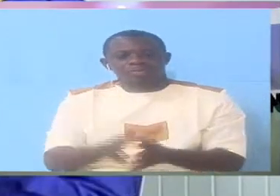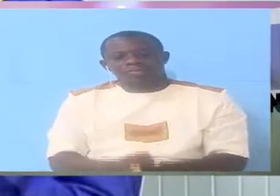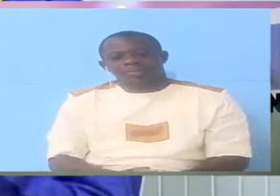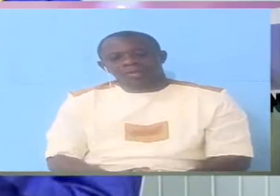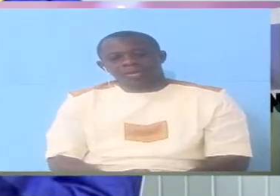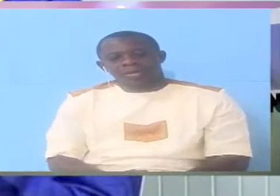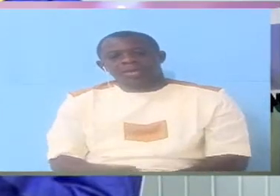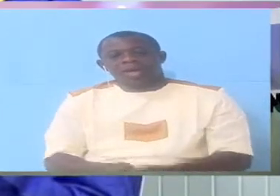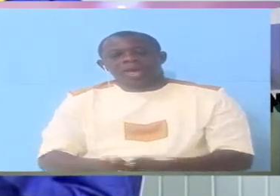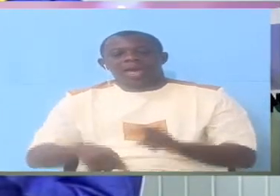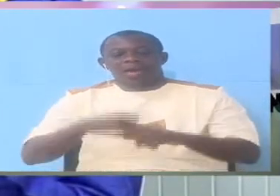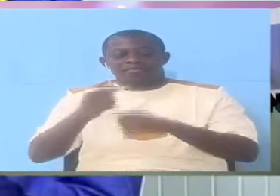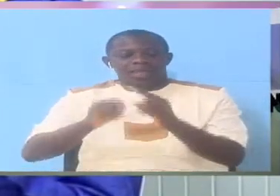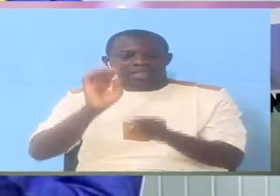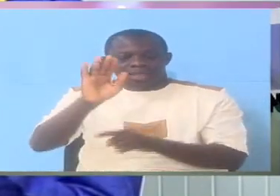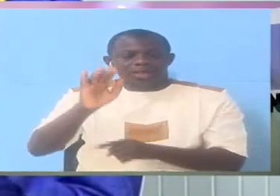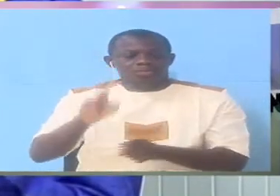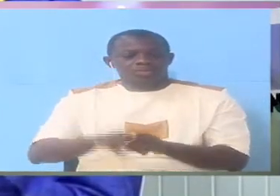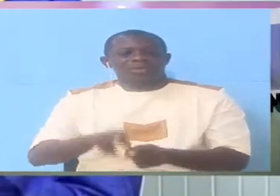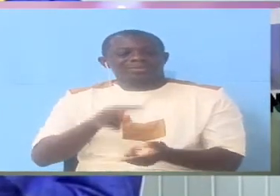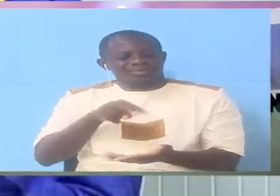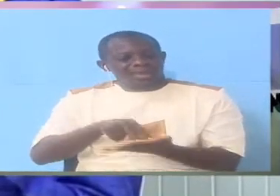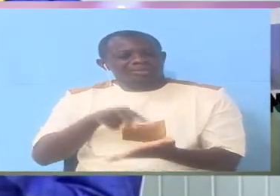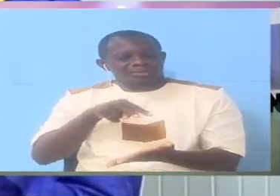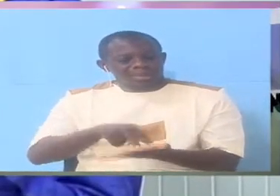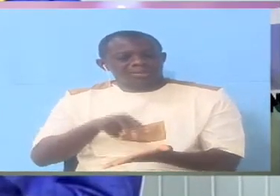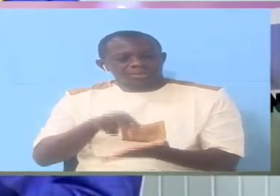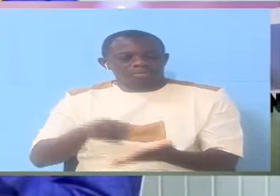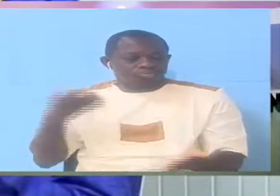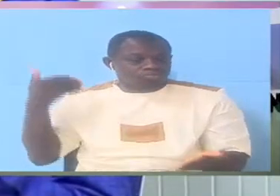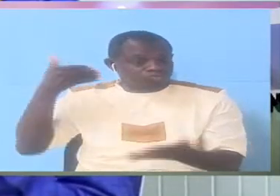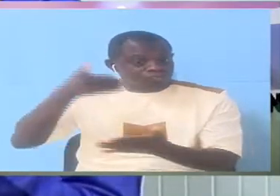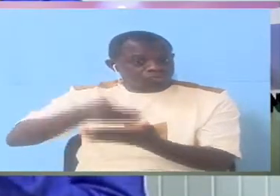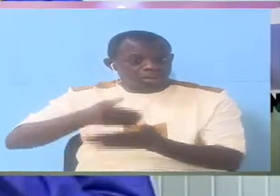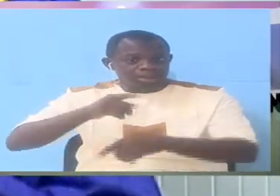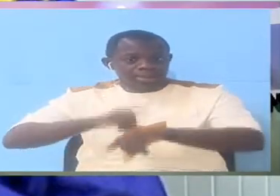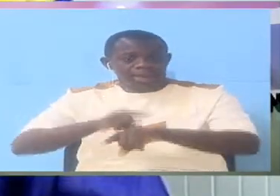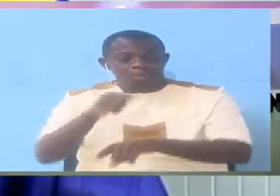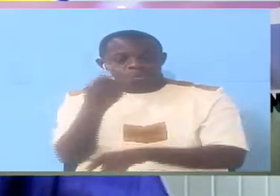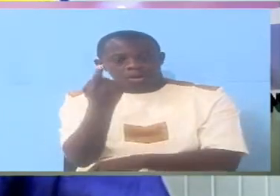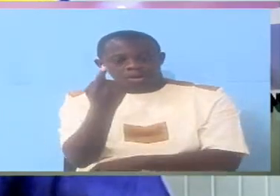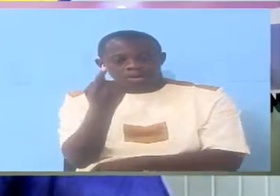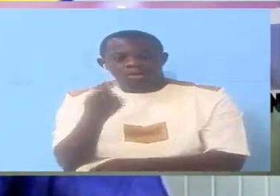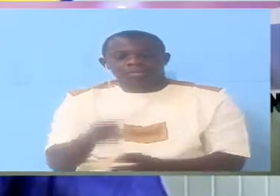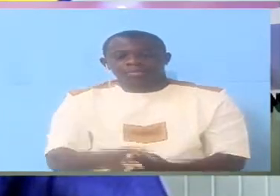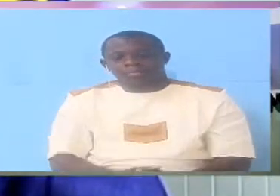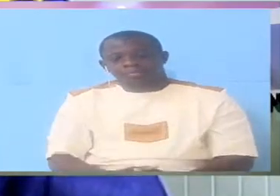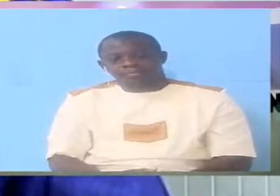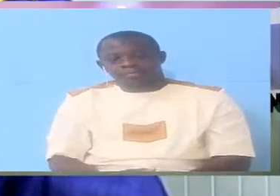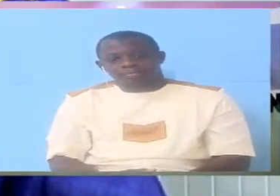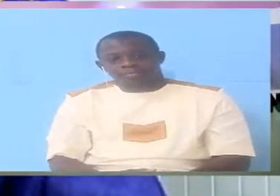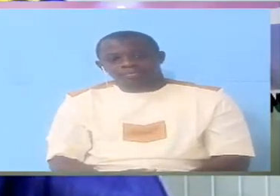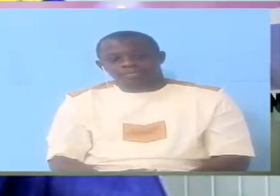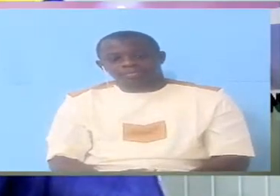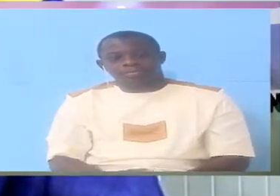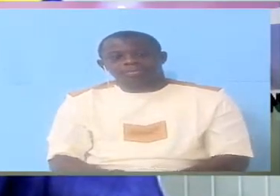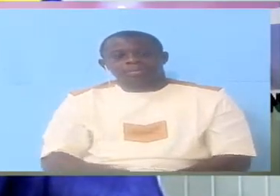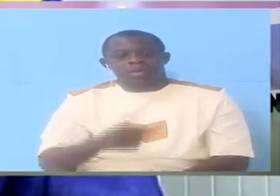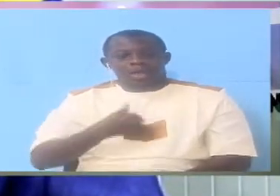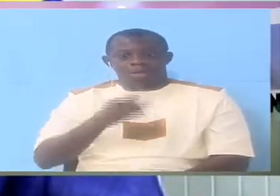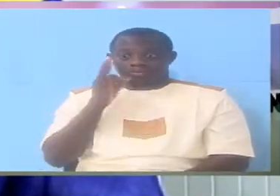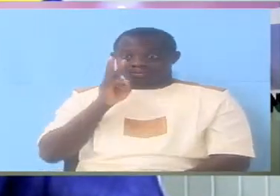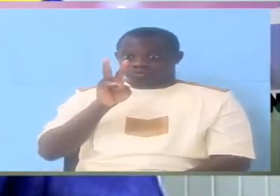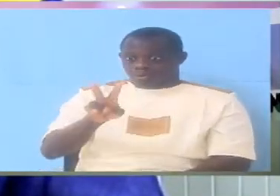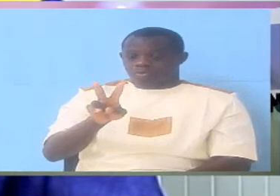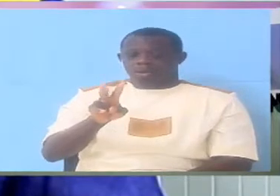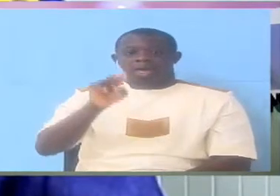After 1. Later, that was while we were there until after 1. Navy I saw the